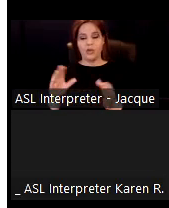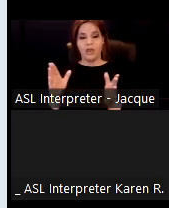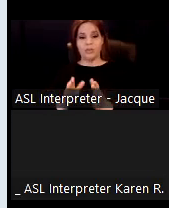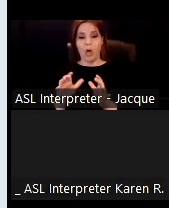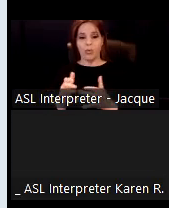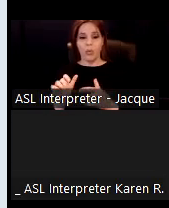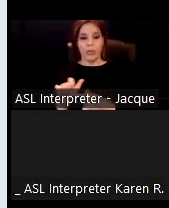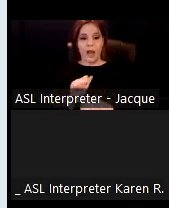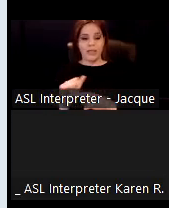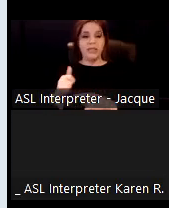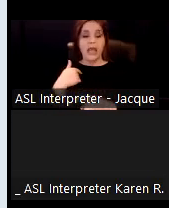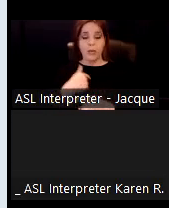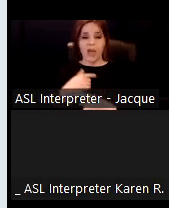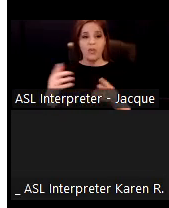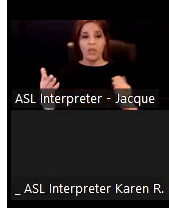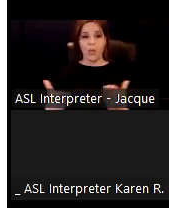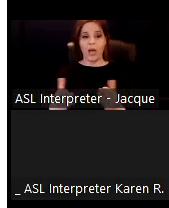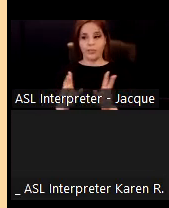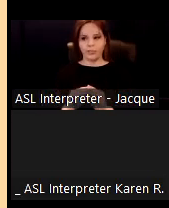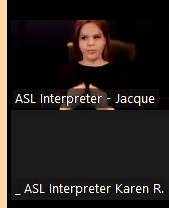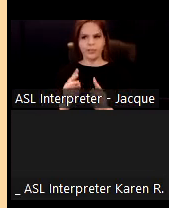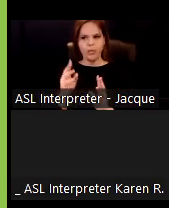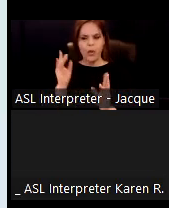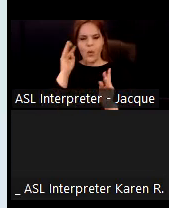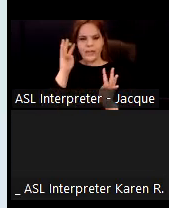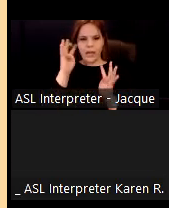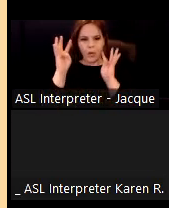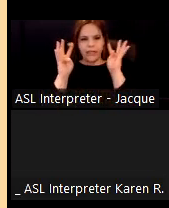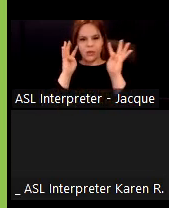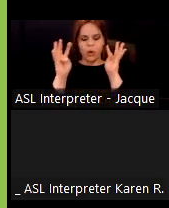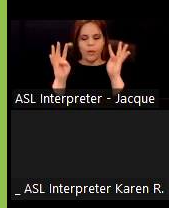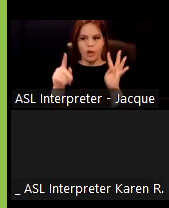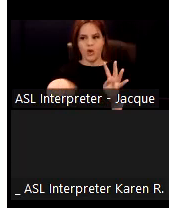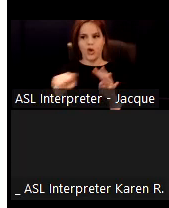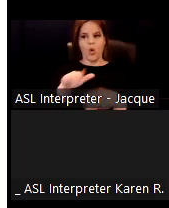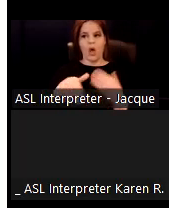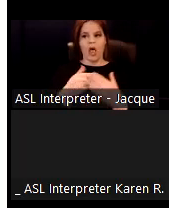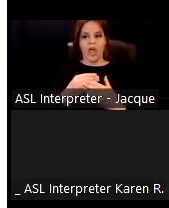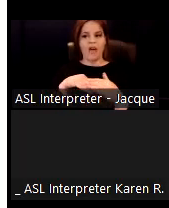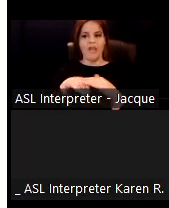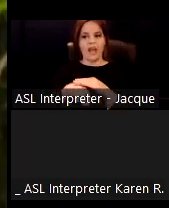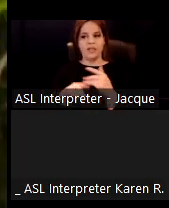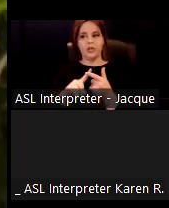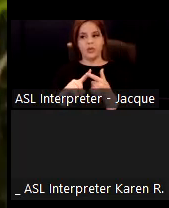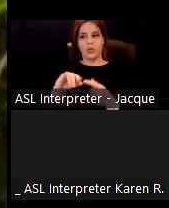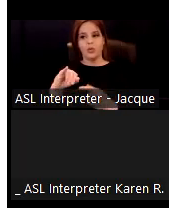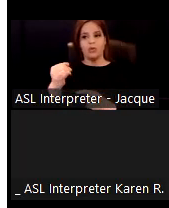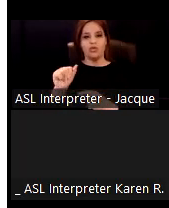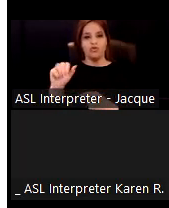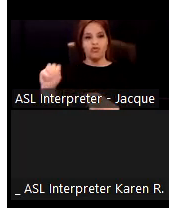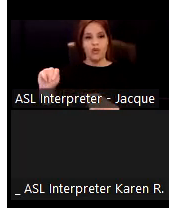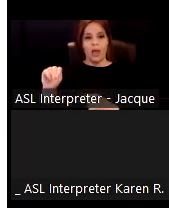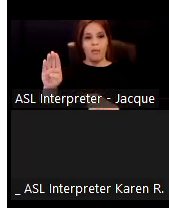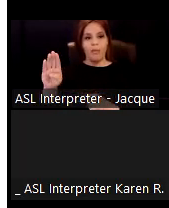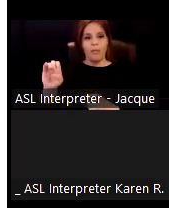that we had for the welcome session was a brainstorm. You all have access to the Jamboard. So if you wanted to get a jump on